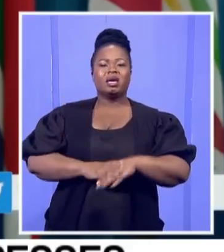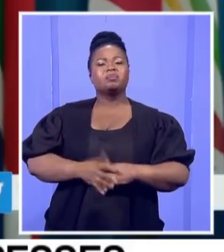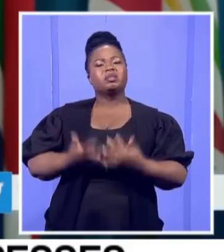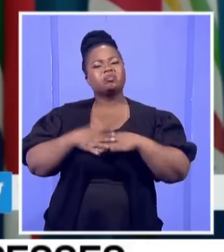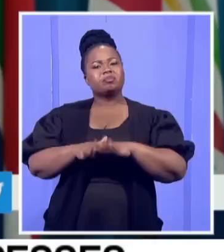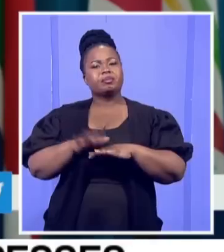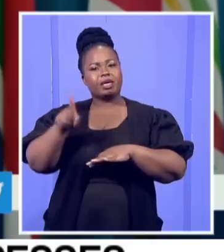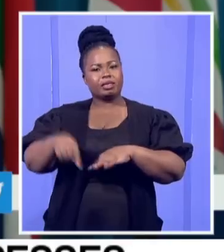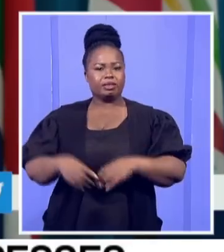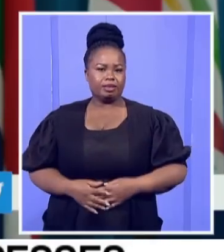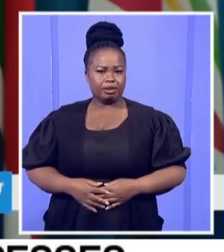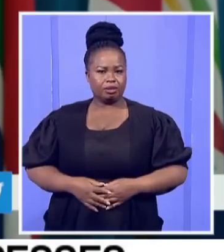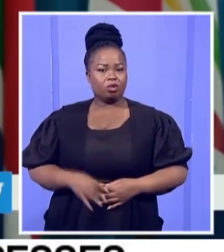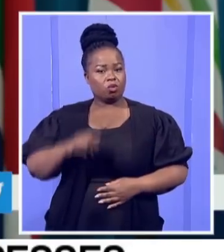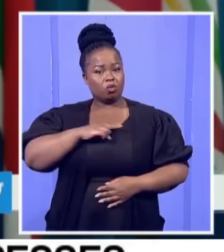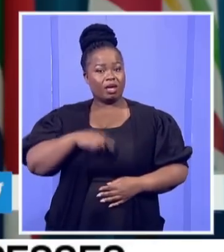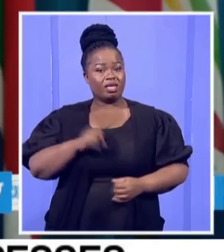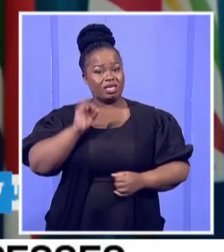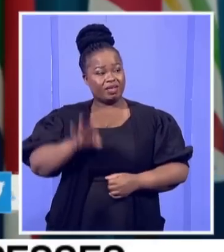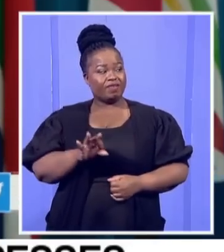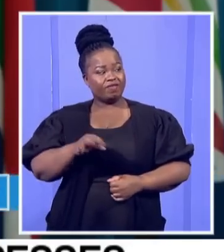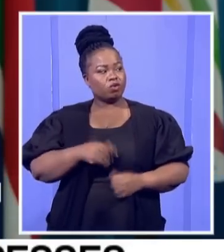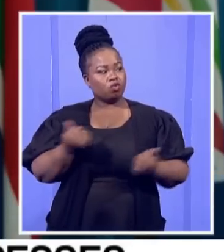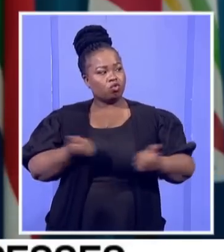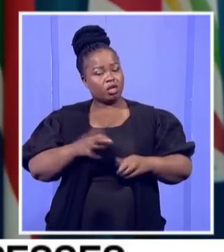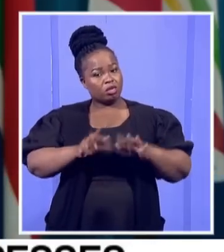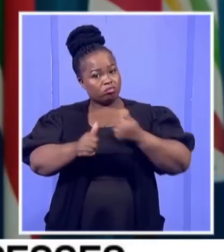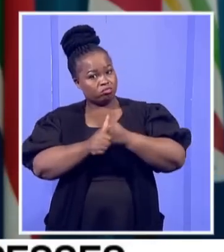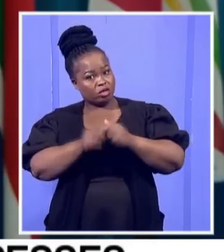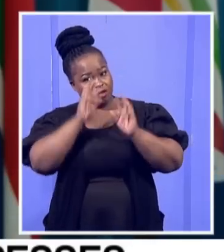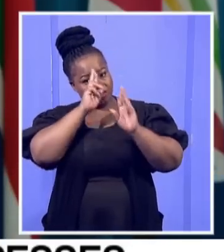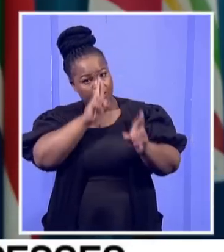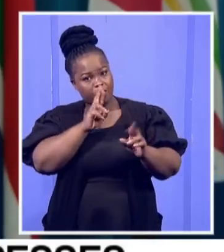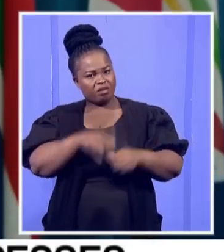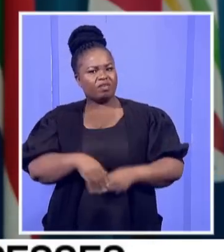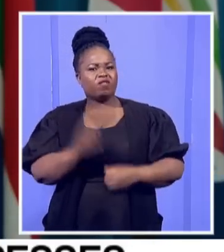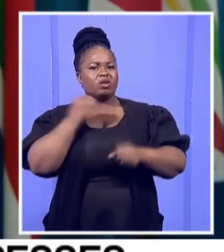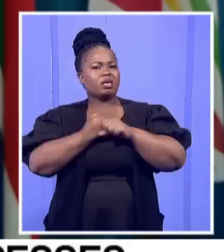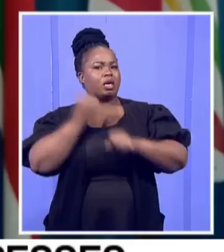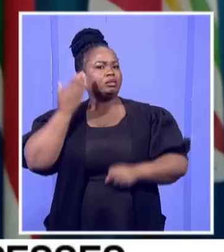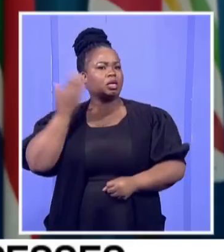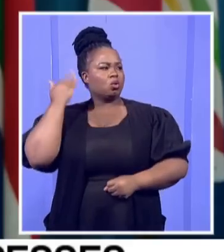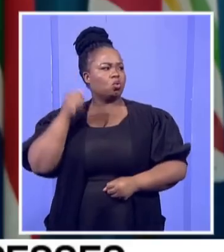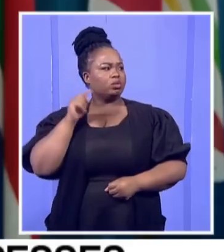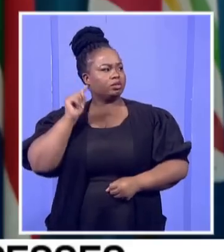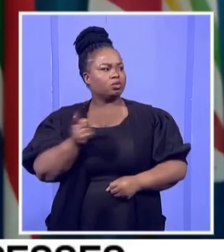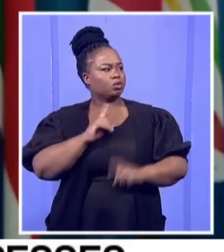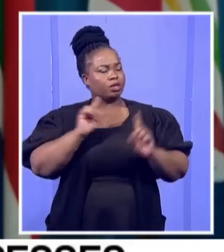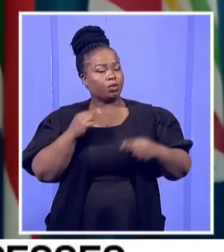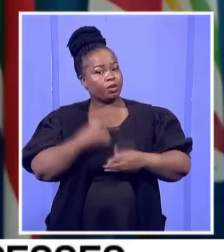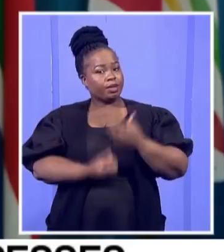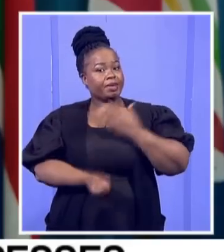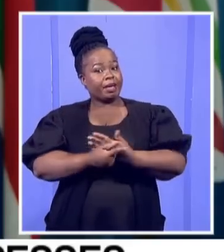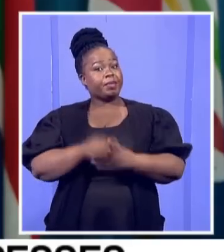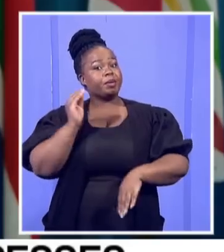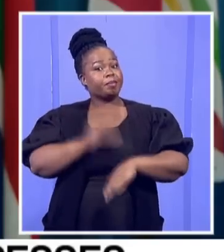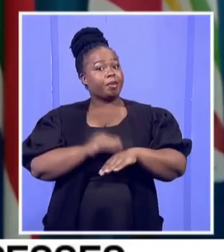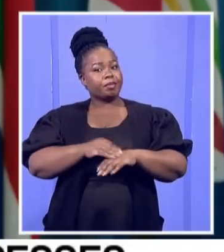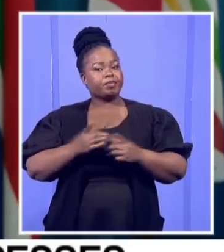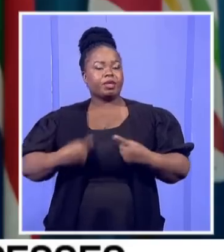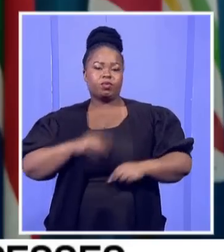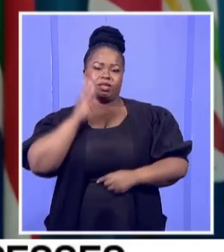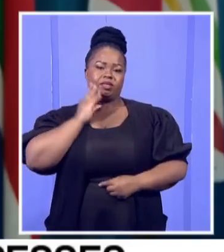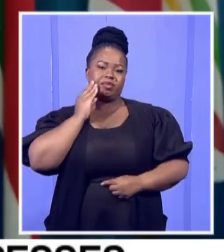in place. If these had been heeded and implemented years ago, we would not be sitting in the crisis that we're sitting in